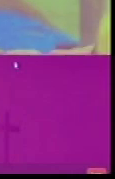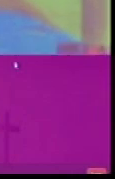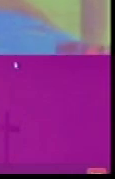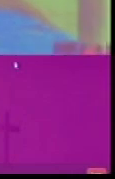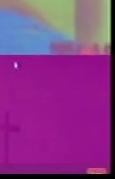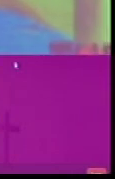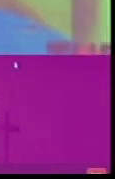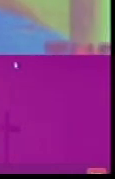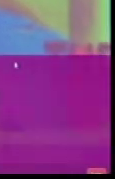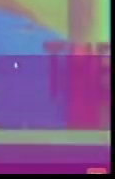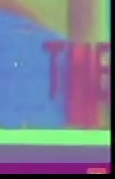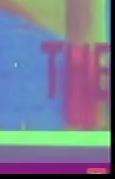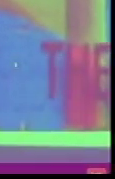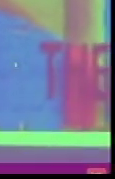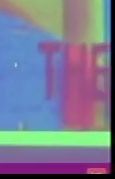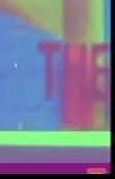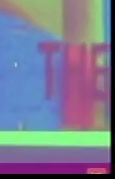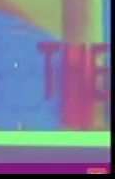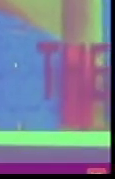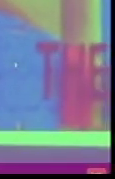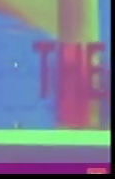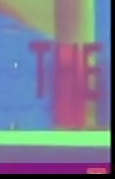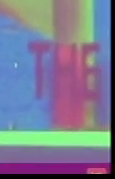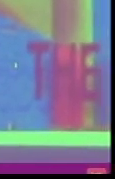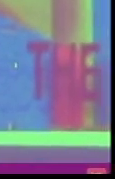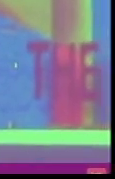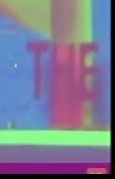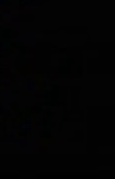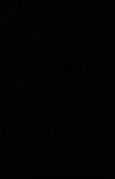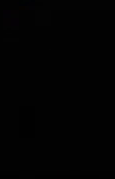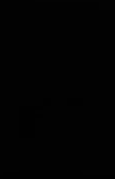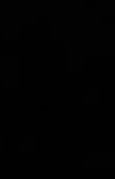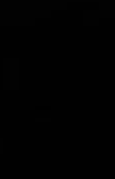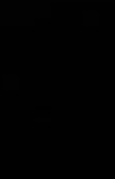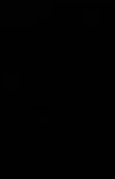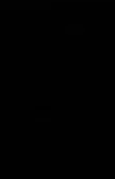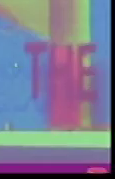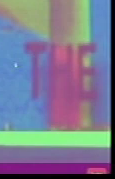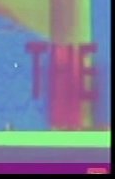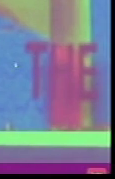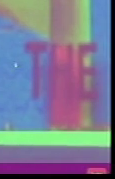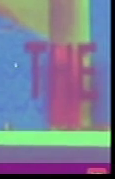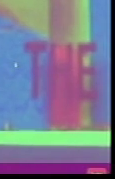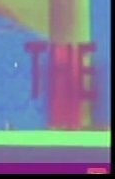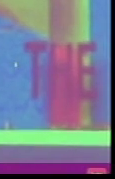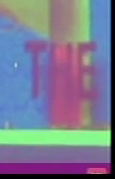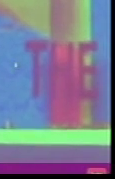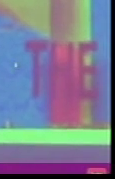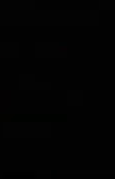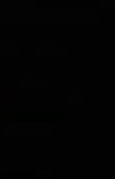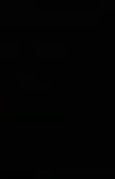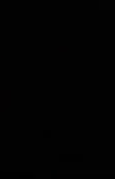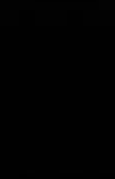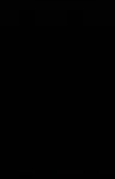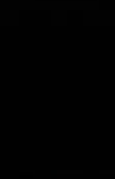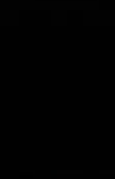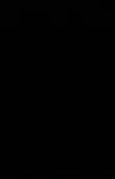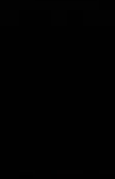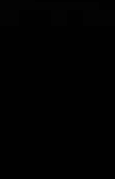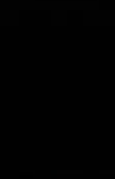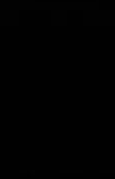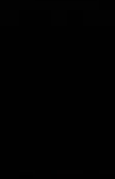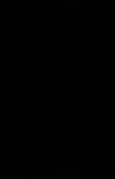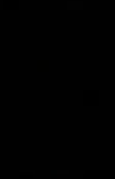whole city is called Nineveh. All of them had gone the wrong way, from the top